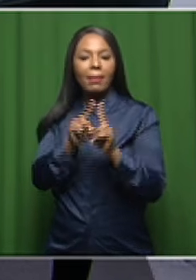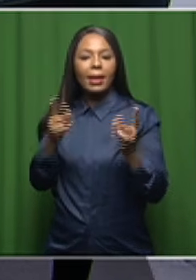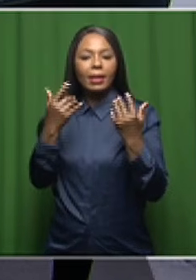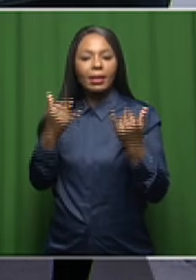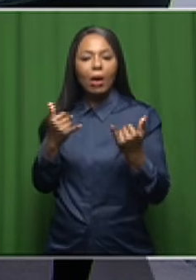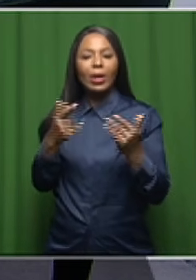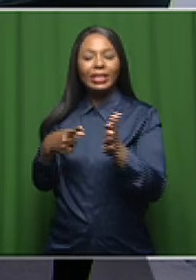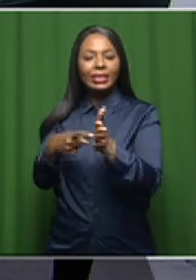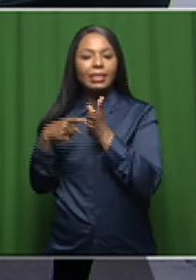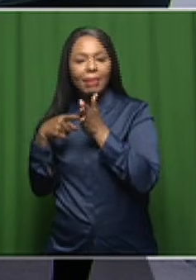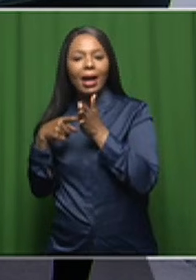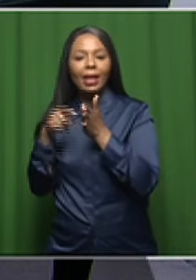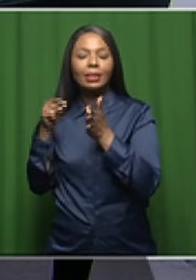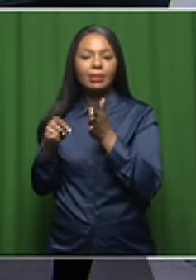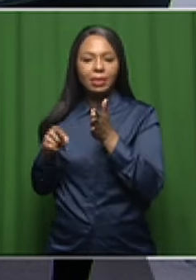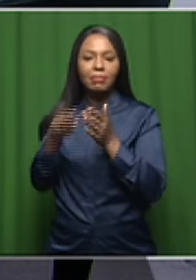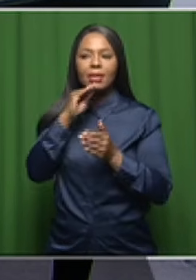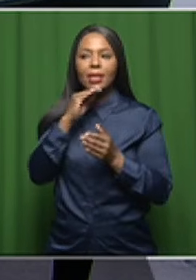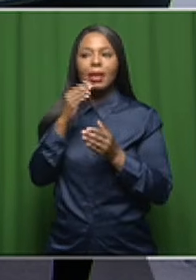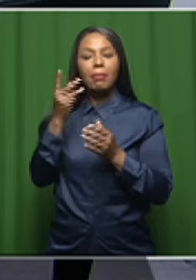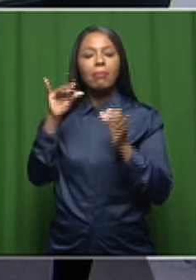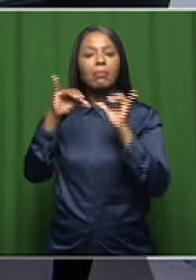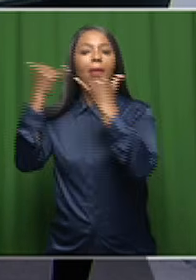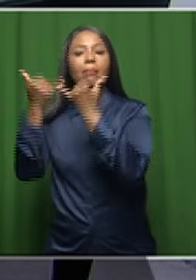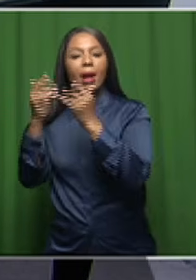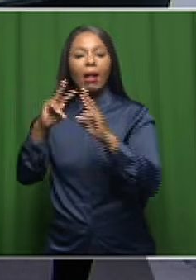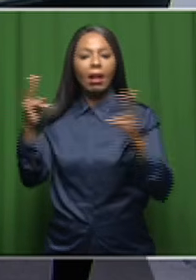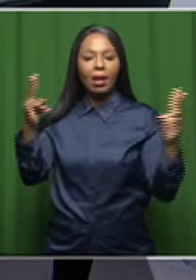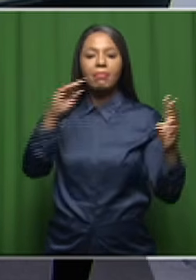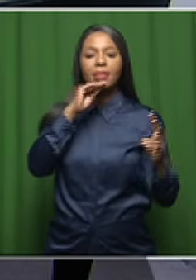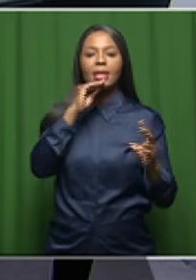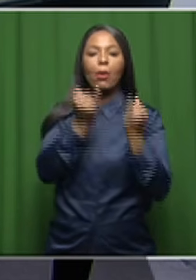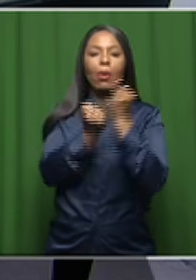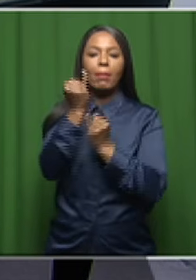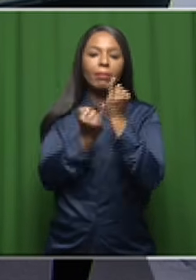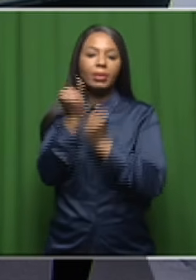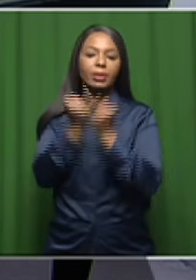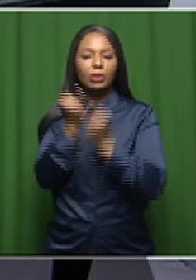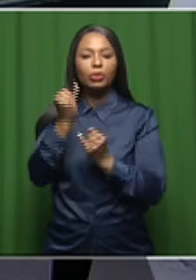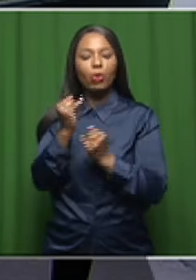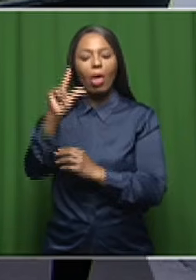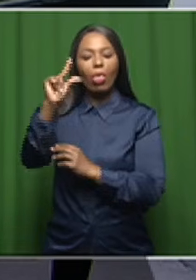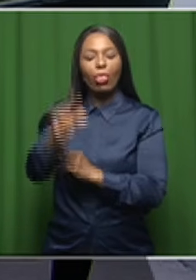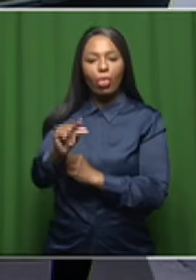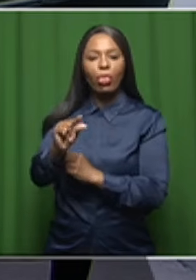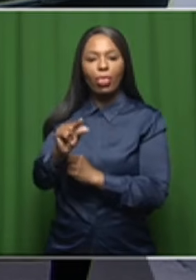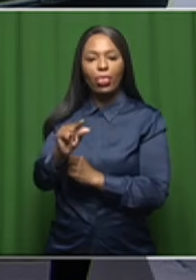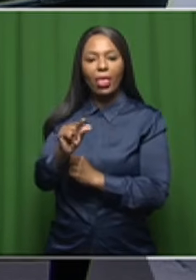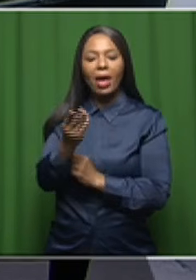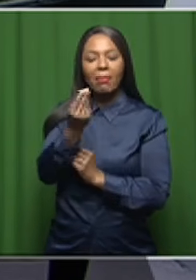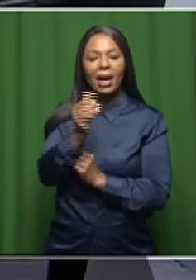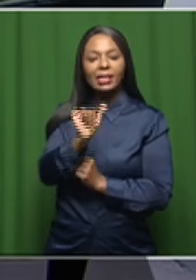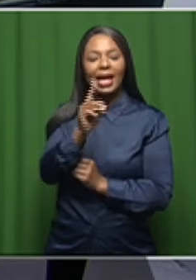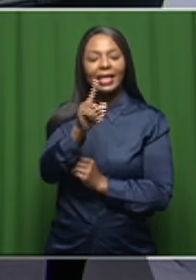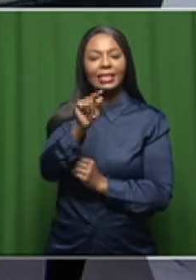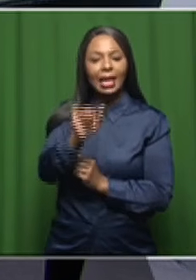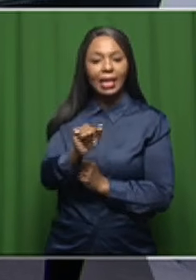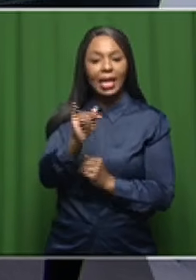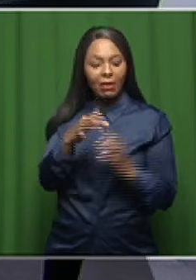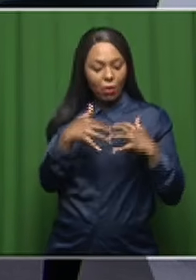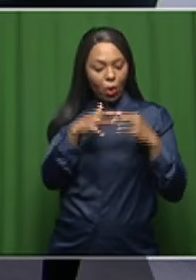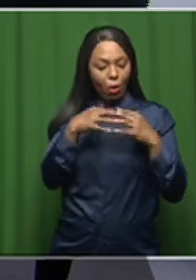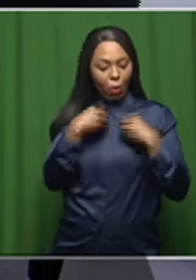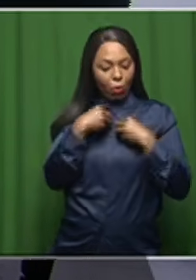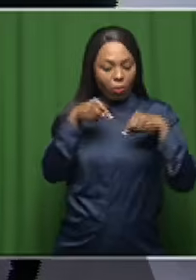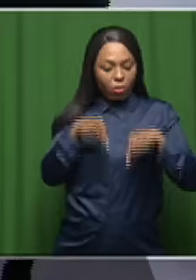operators are now going to see that they've actually got to be more competitive and therefore reduce the pricing. Very enlightening there,